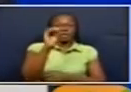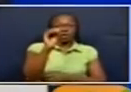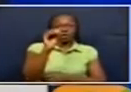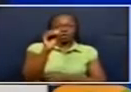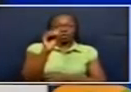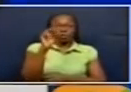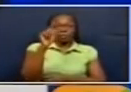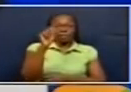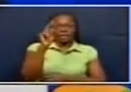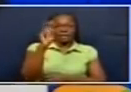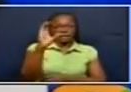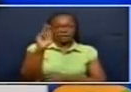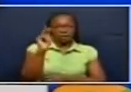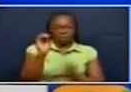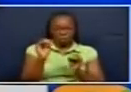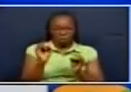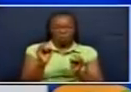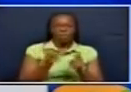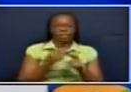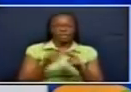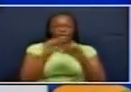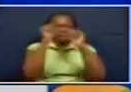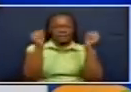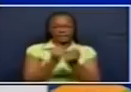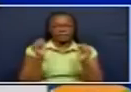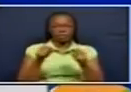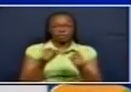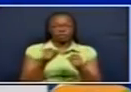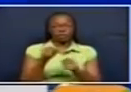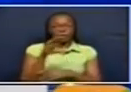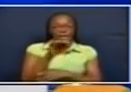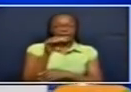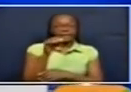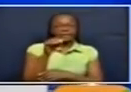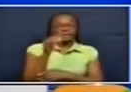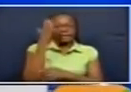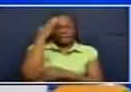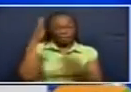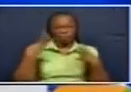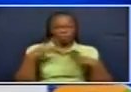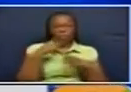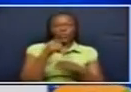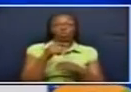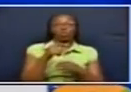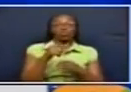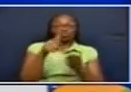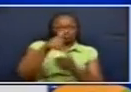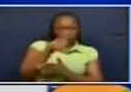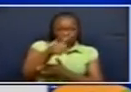time of results transmission, this system will be able to pick the number of the people who have been identified throughout the